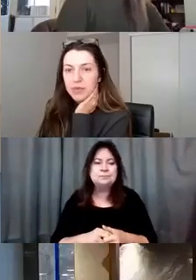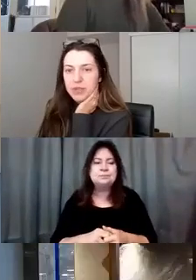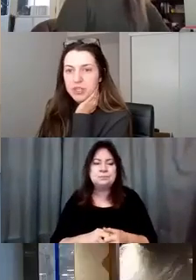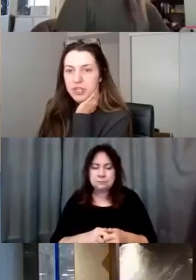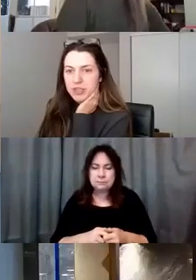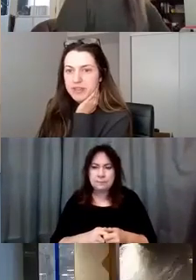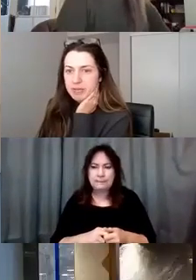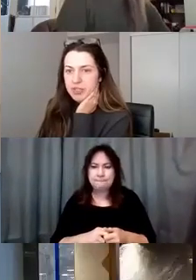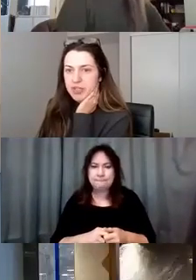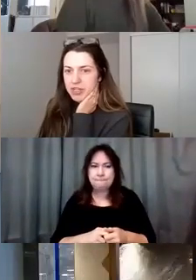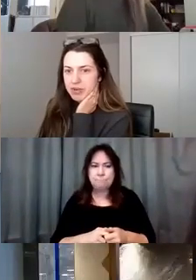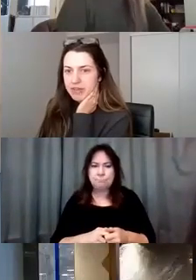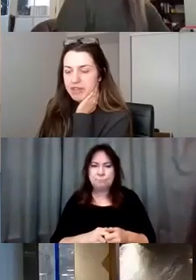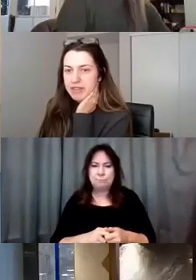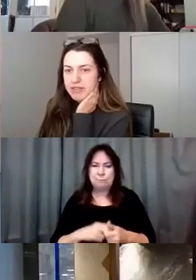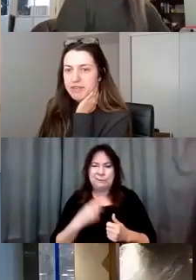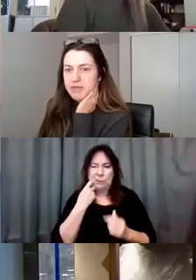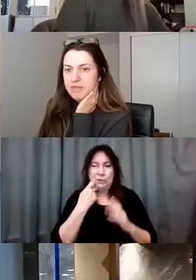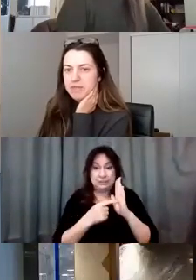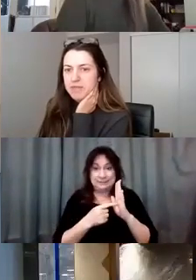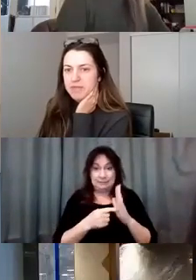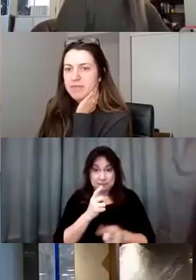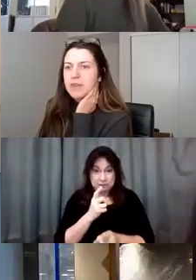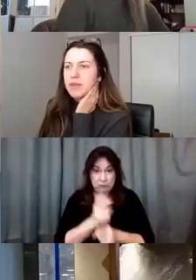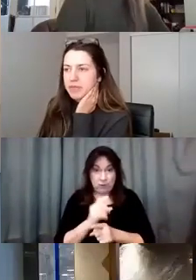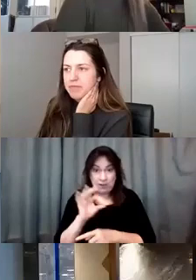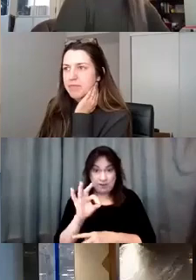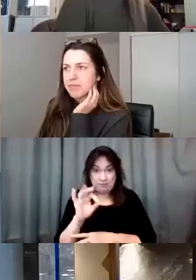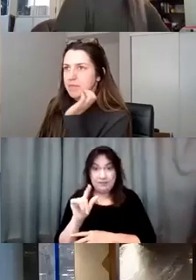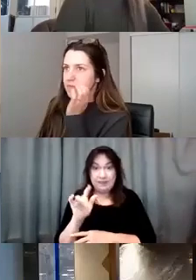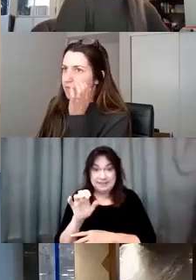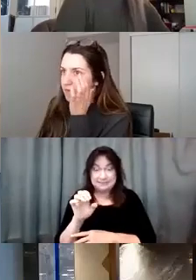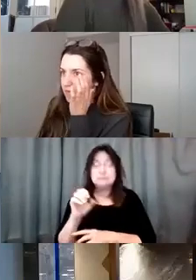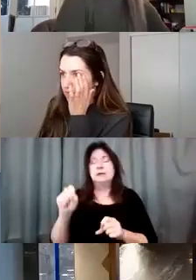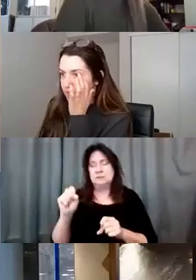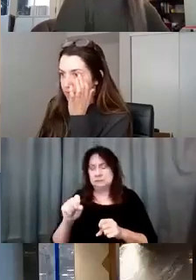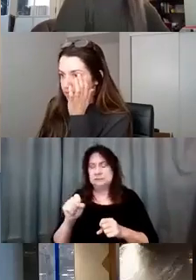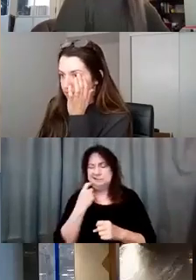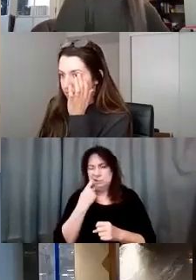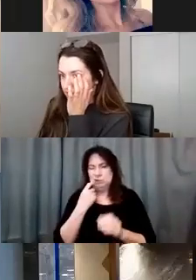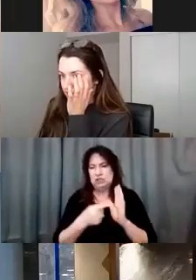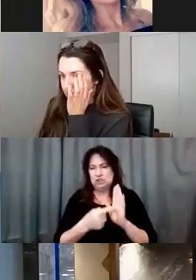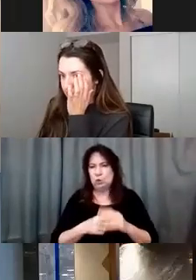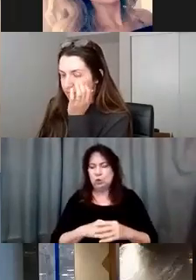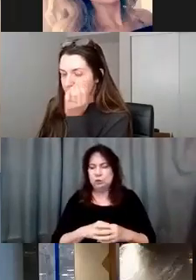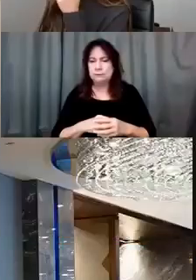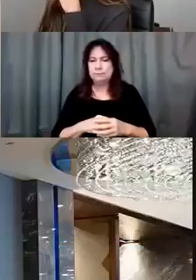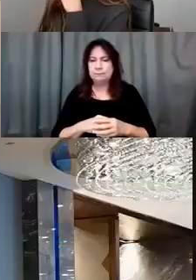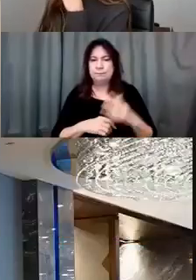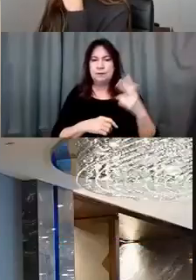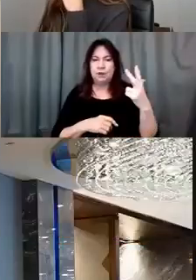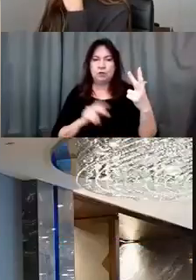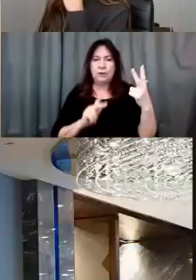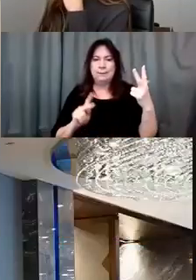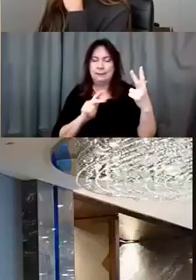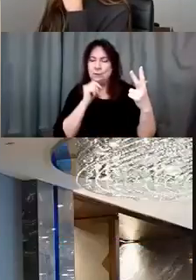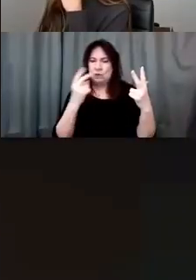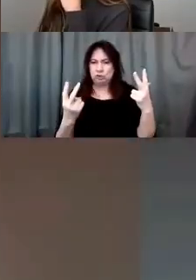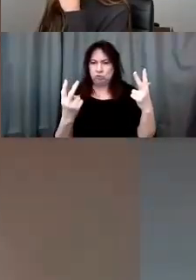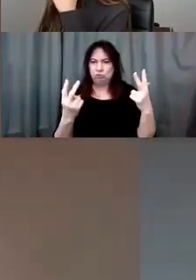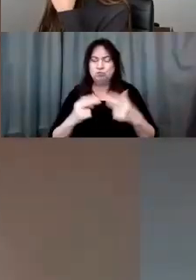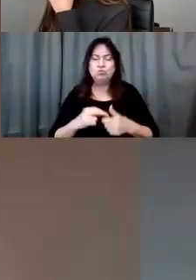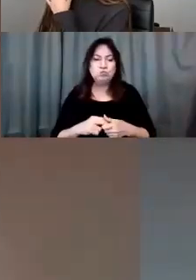Okay. And the one we just demonstrated, right, Felice? Yep. Mm-hmm. Okay. Yeah, just if you have three of you instead of two of you.